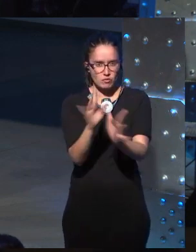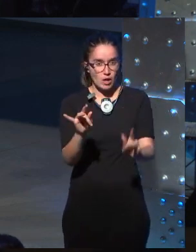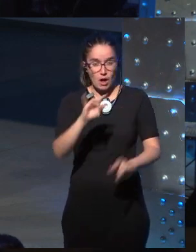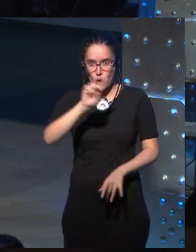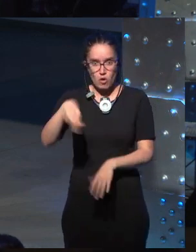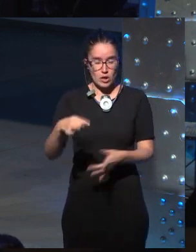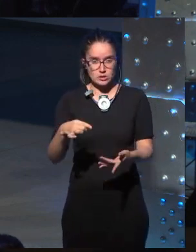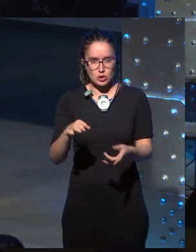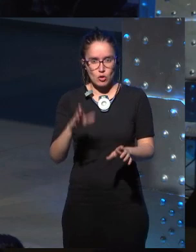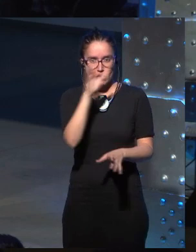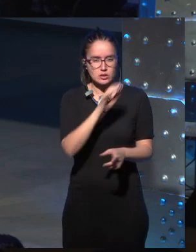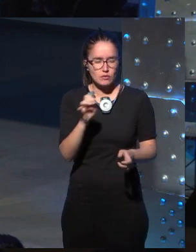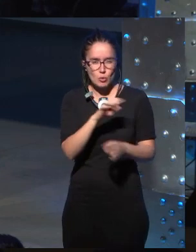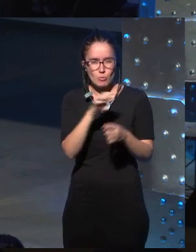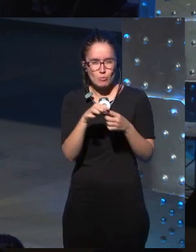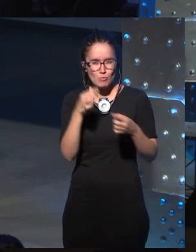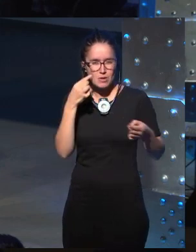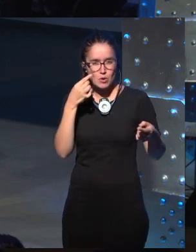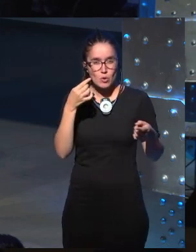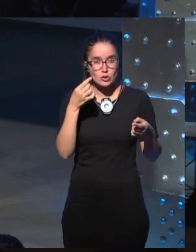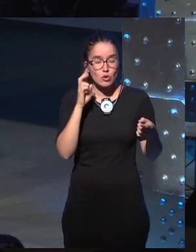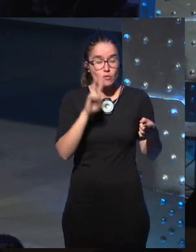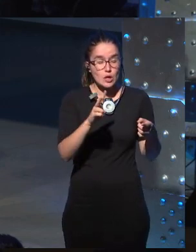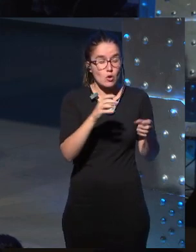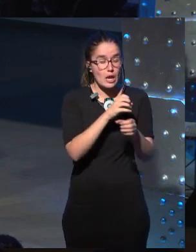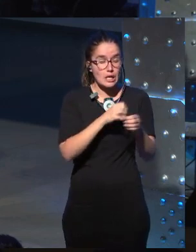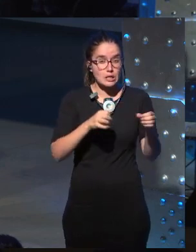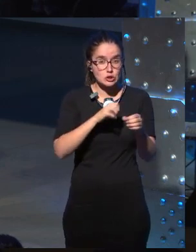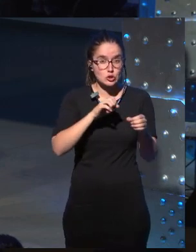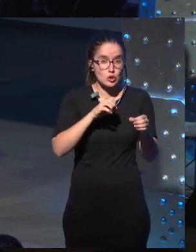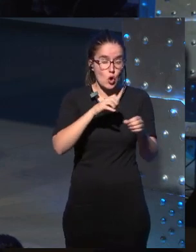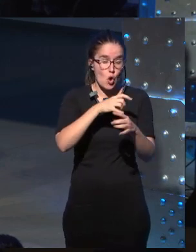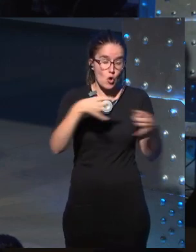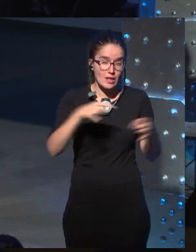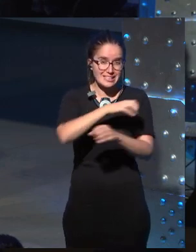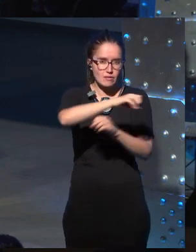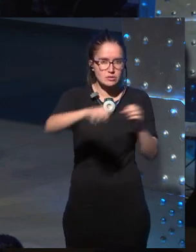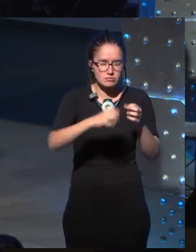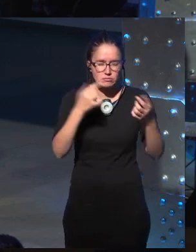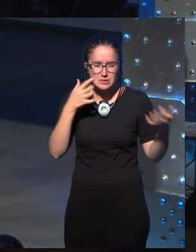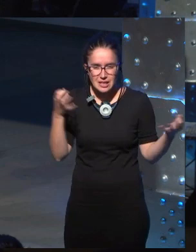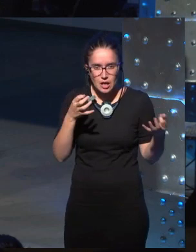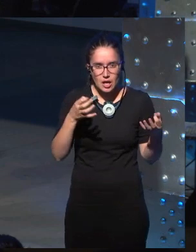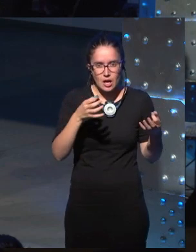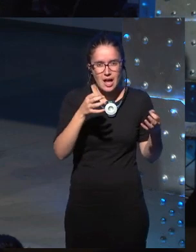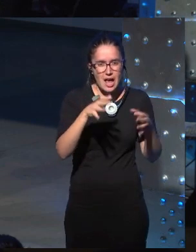saw using gravitational waves, is that they saw black holes colliding,